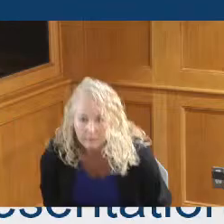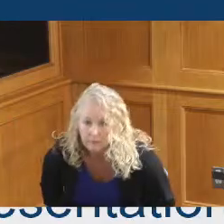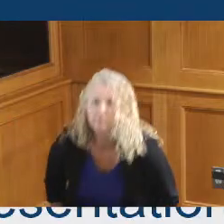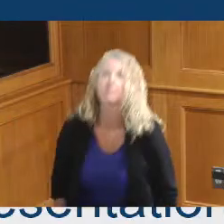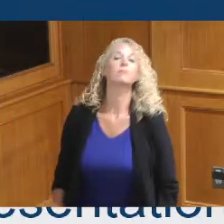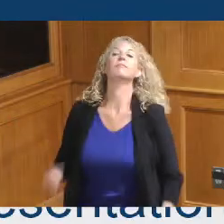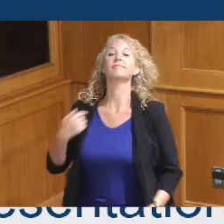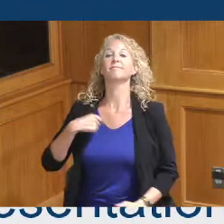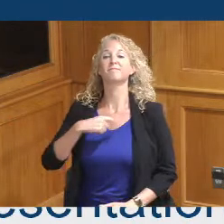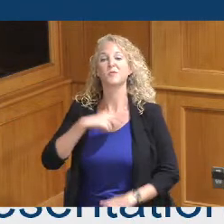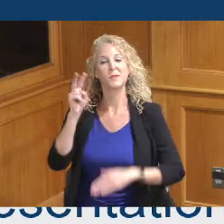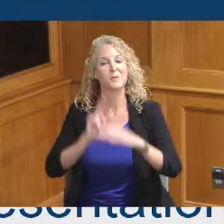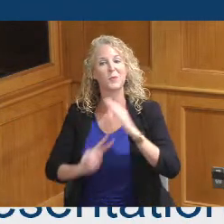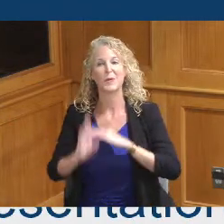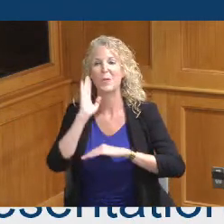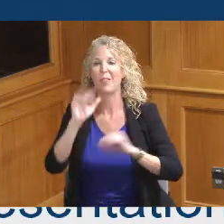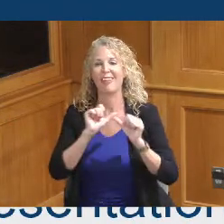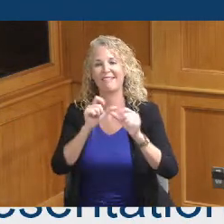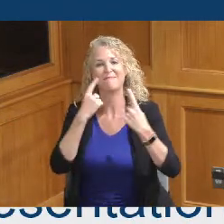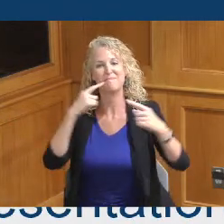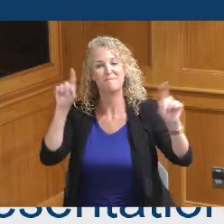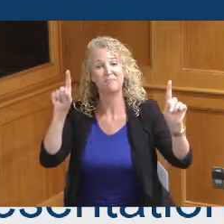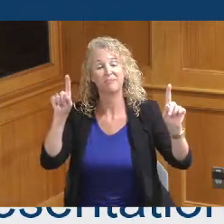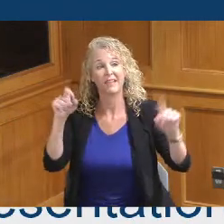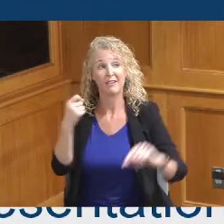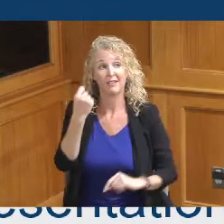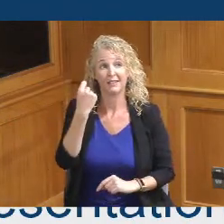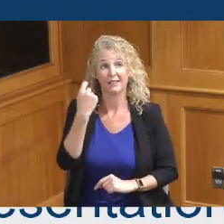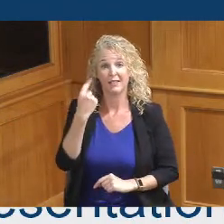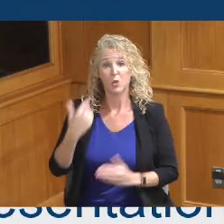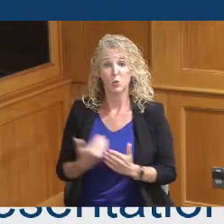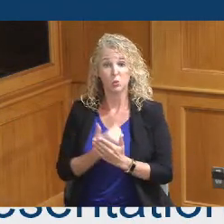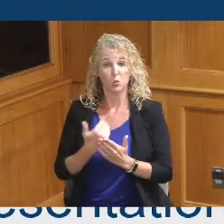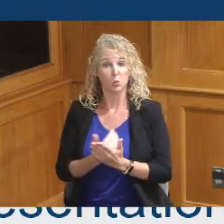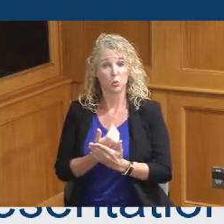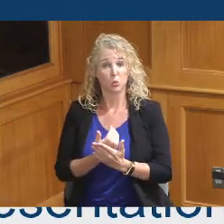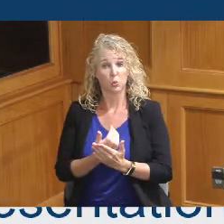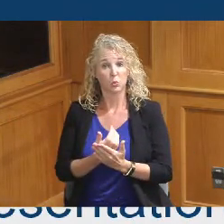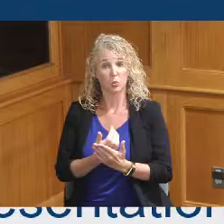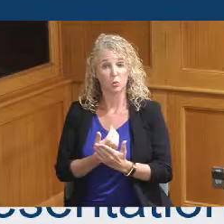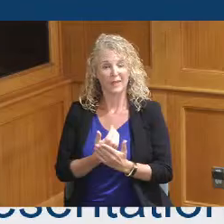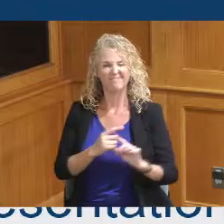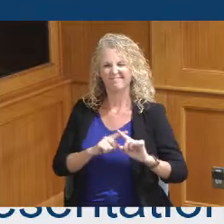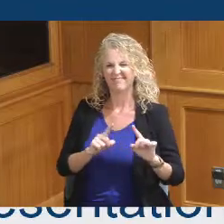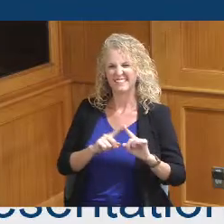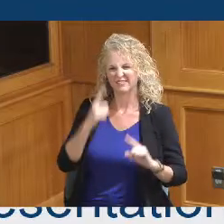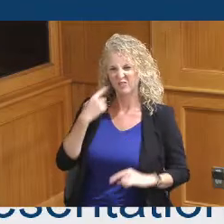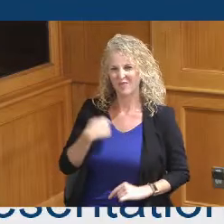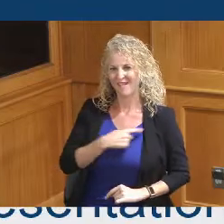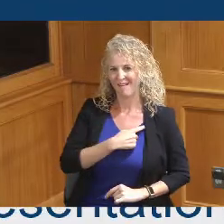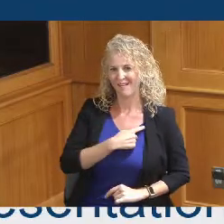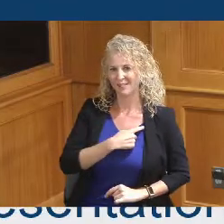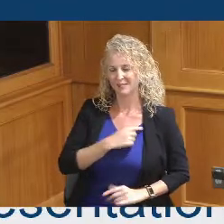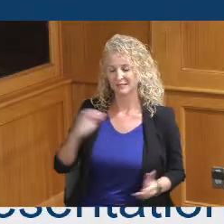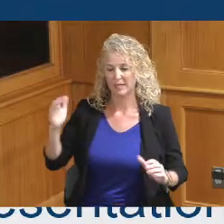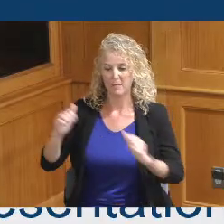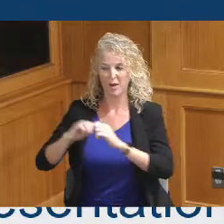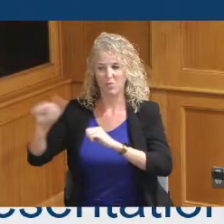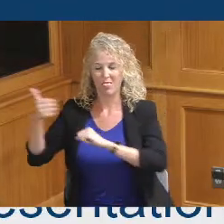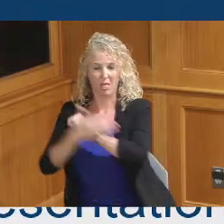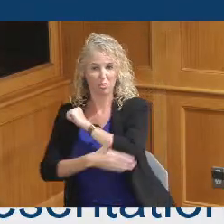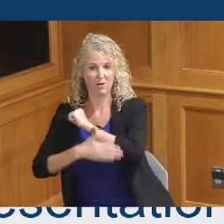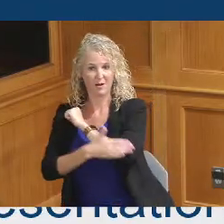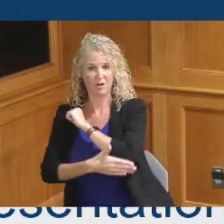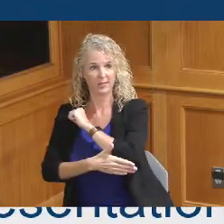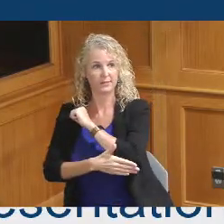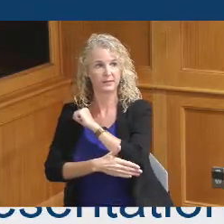will continue to grow. The big thing that has been new, that is different in what we do, that is really different than what anybody else does in the